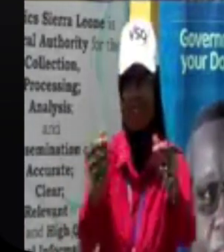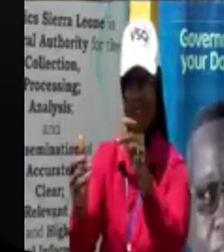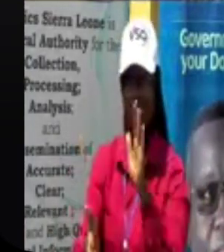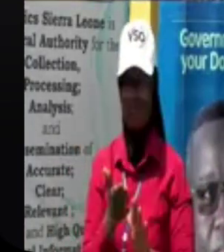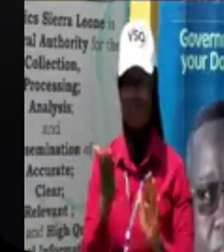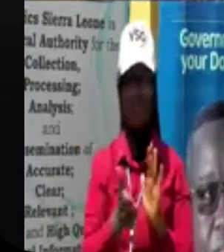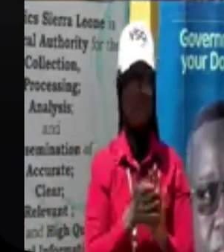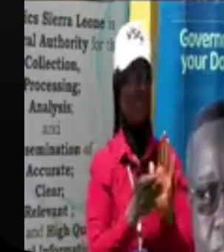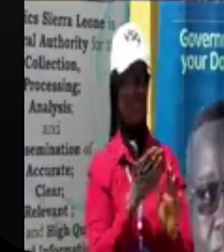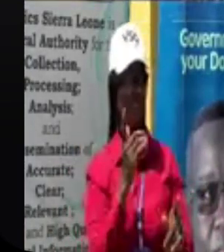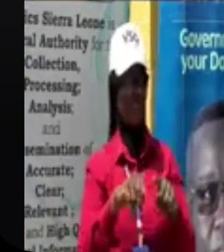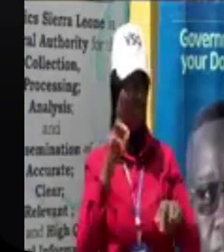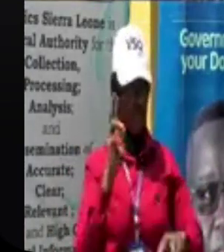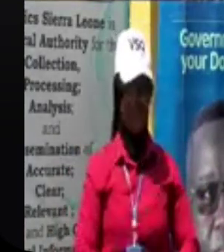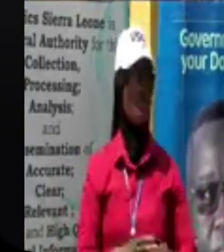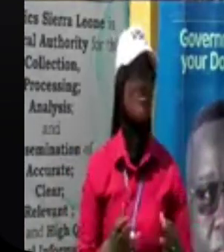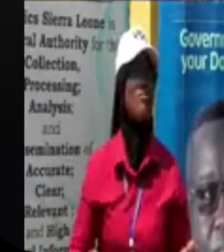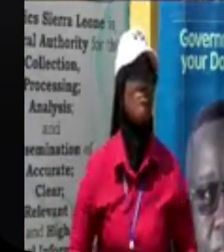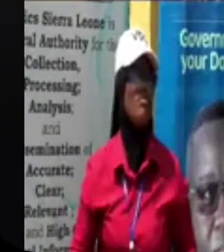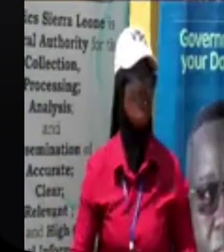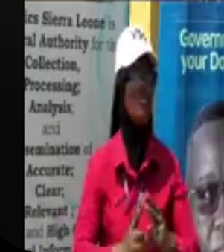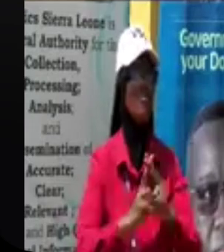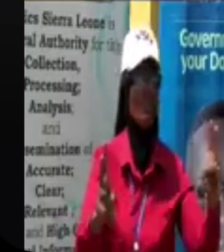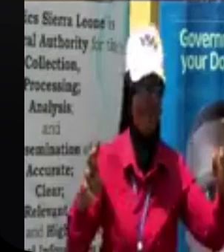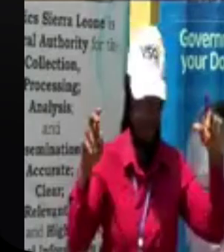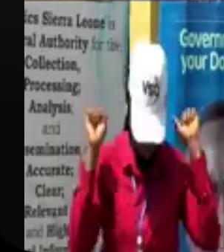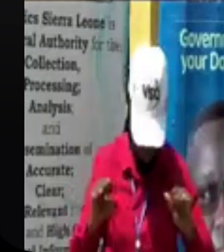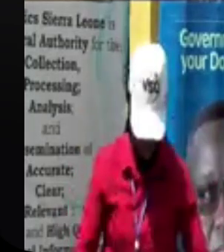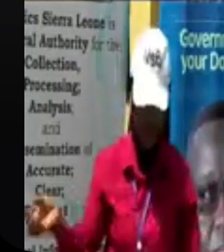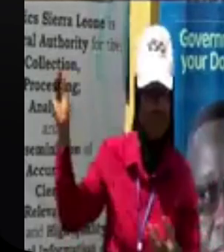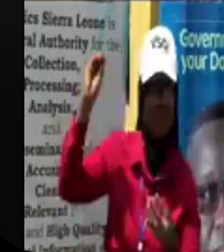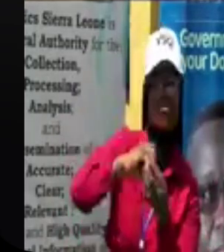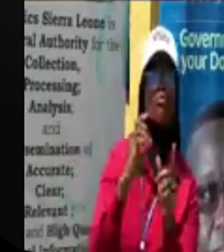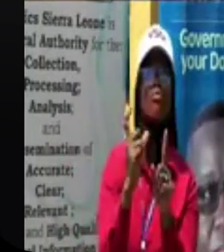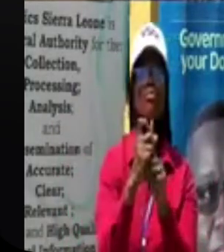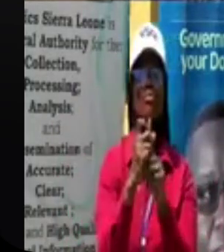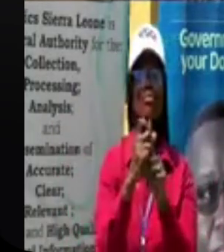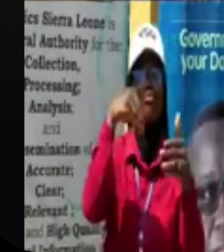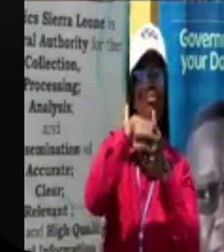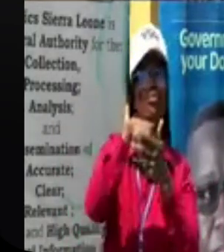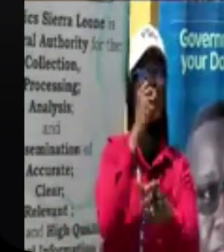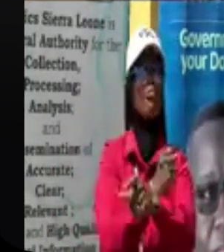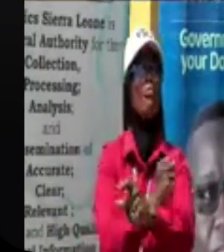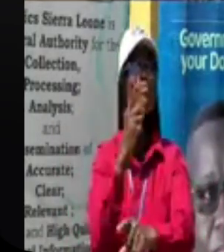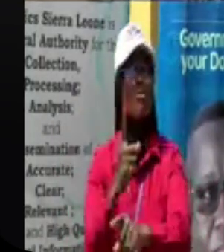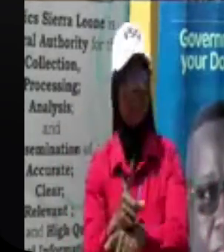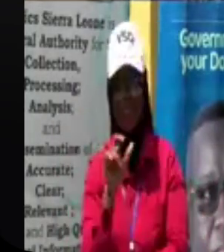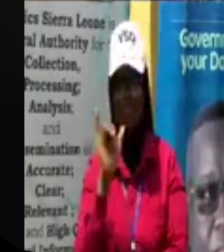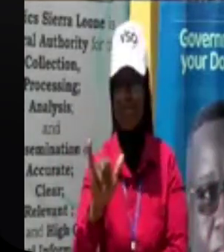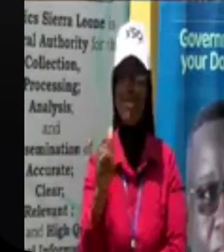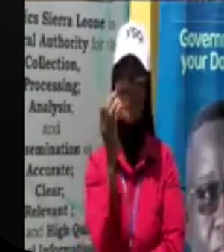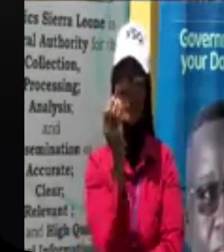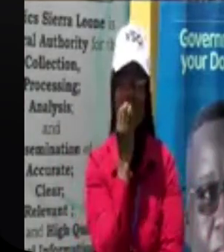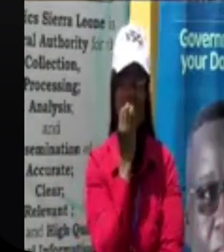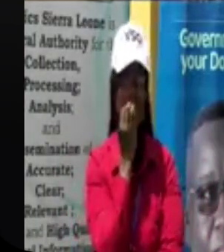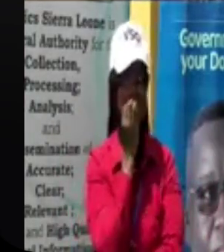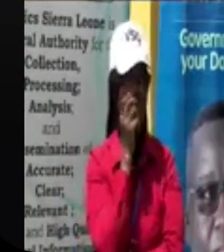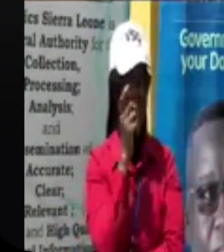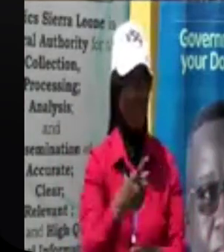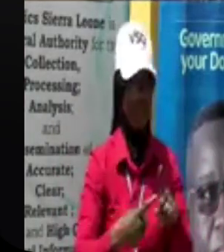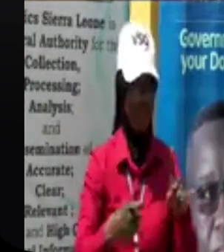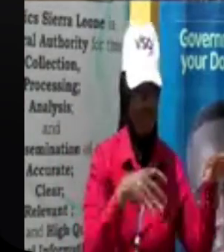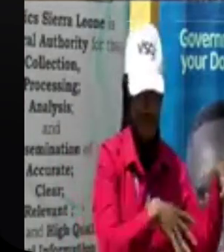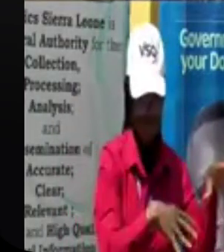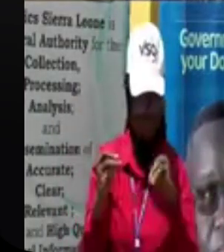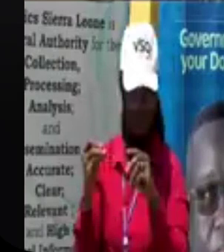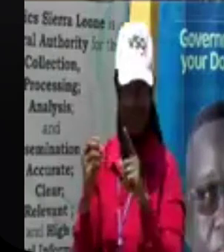times this place is our seed. So that we'll be able to get more rest and salon when we stay for food. Moving from the